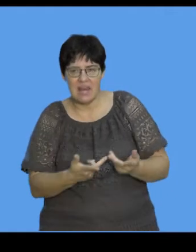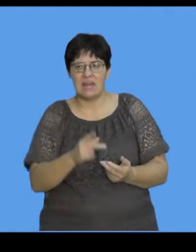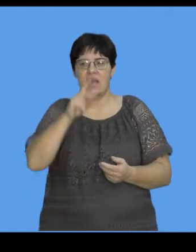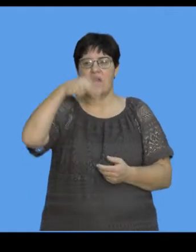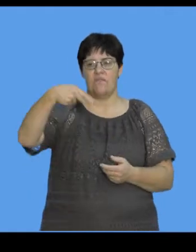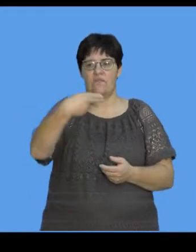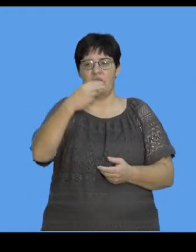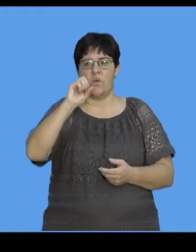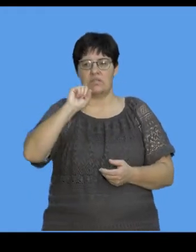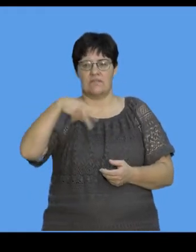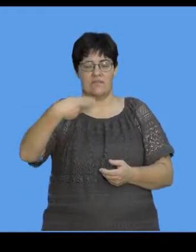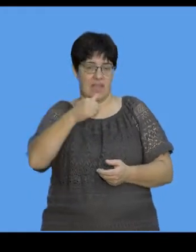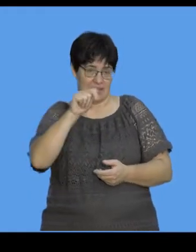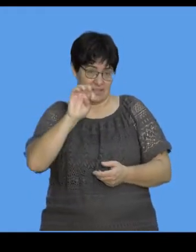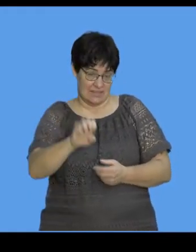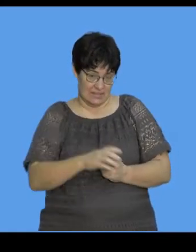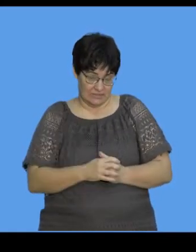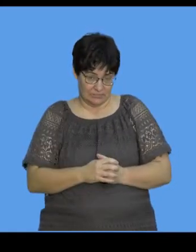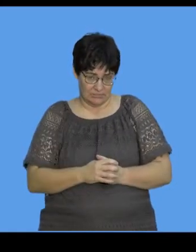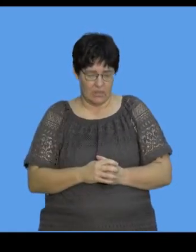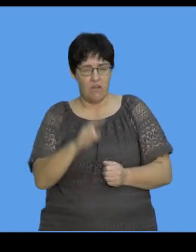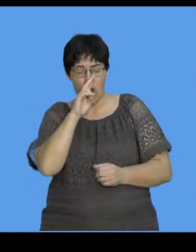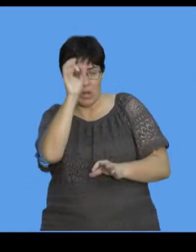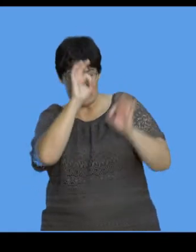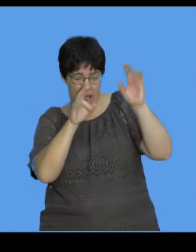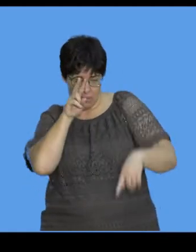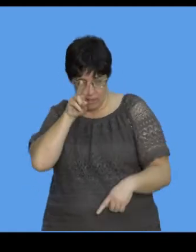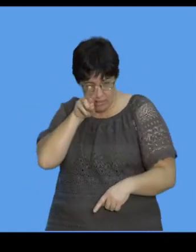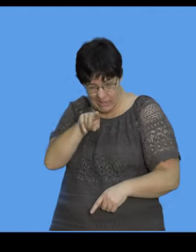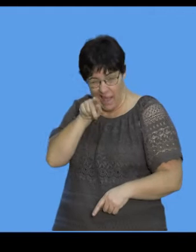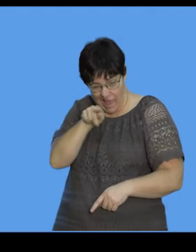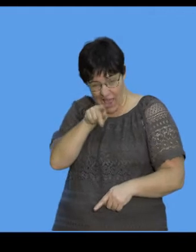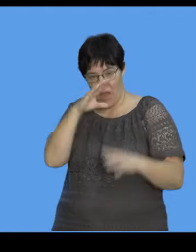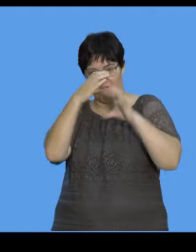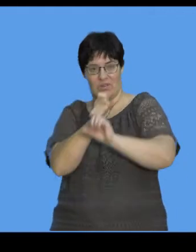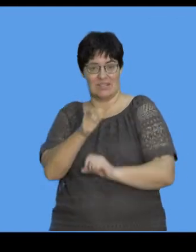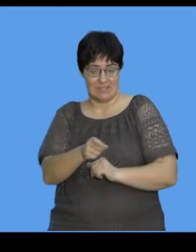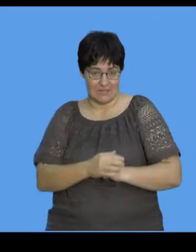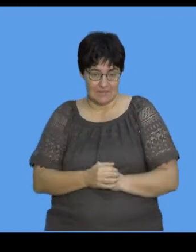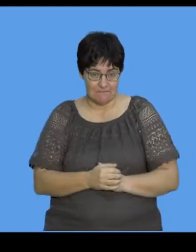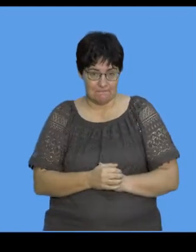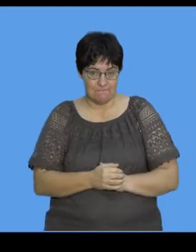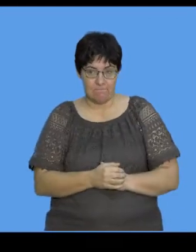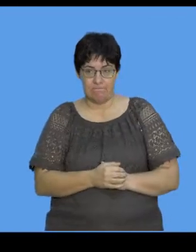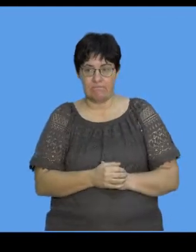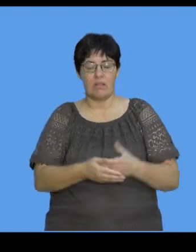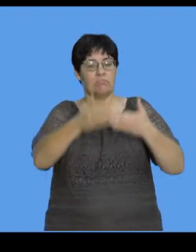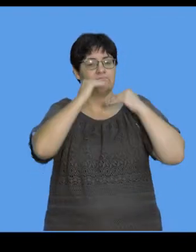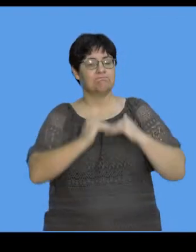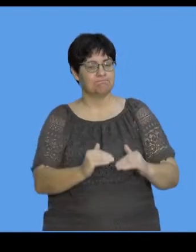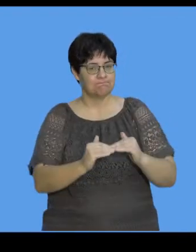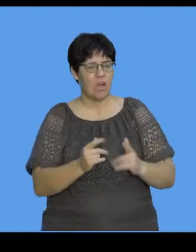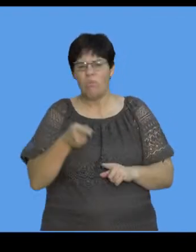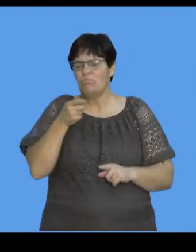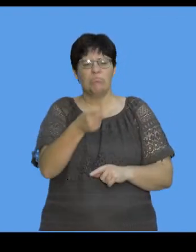phosphates, phosphorus. So when we do the cell, we're going to look very specially at that. Okay, now the next one. What else